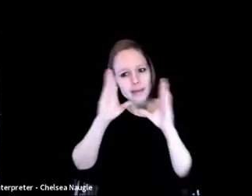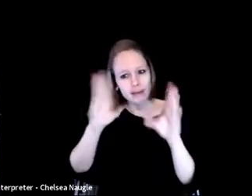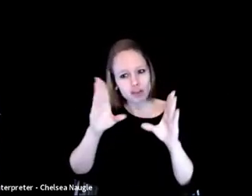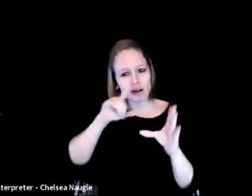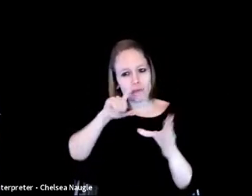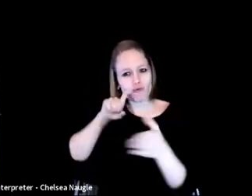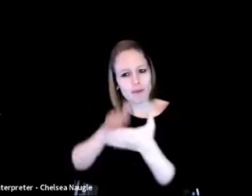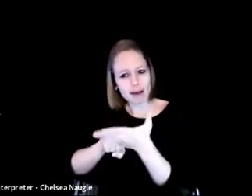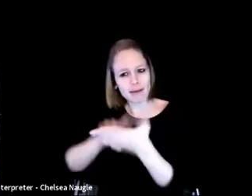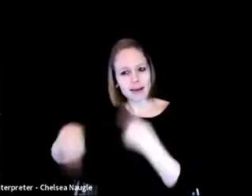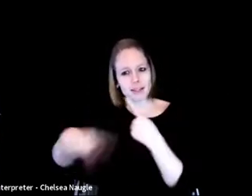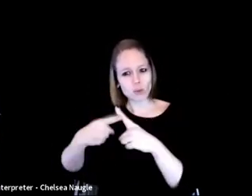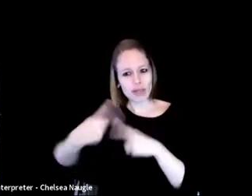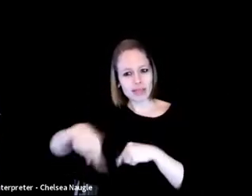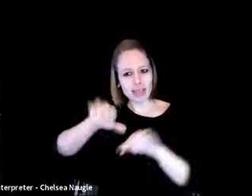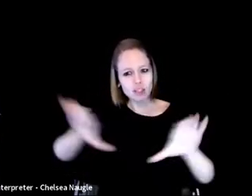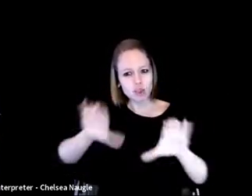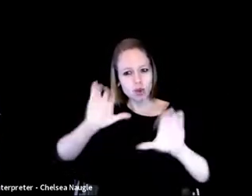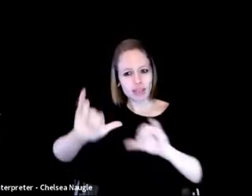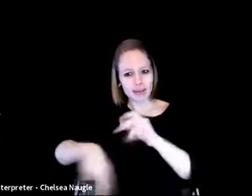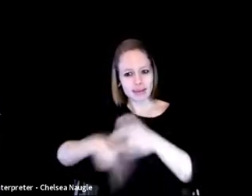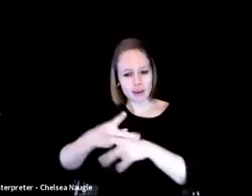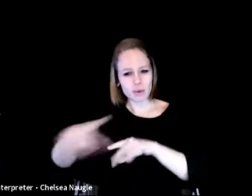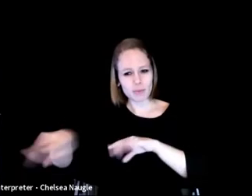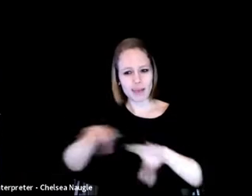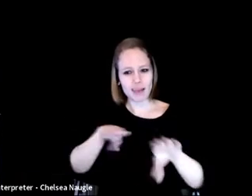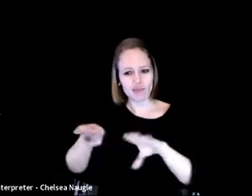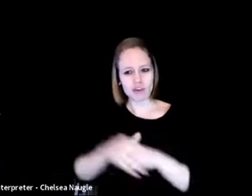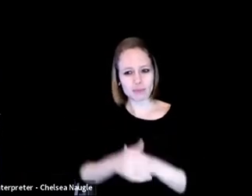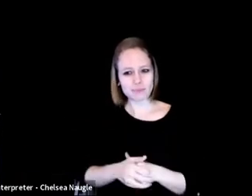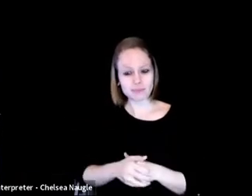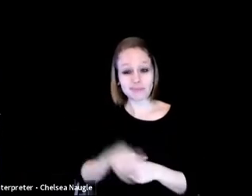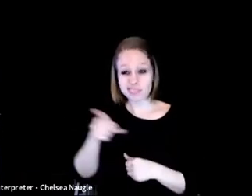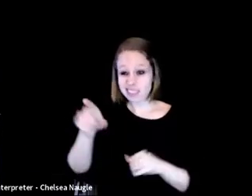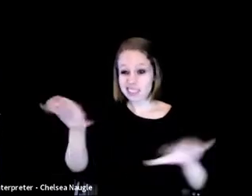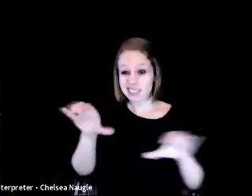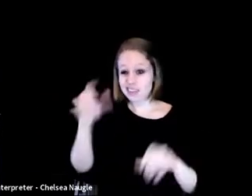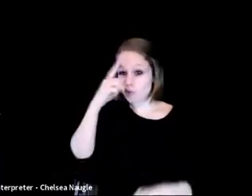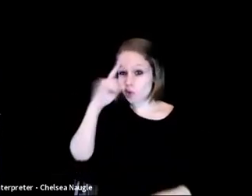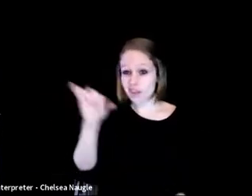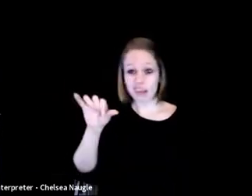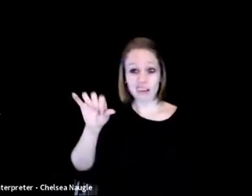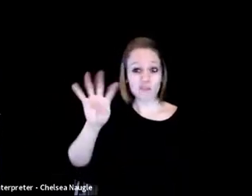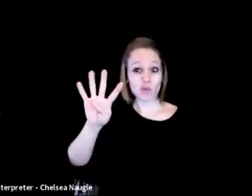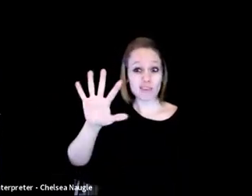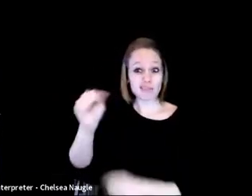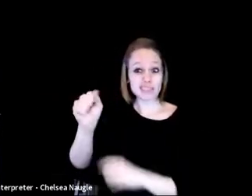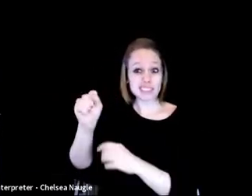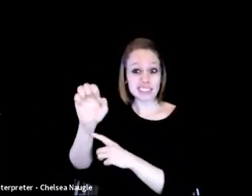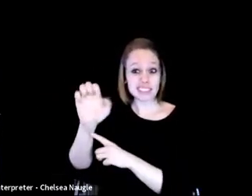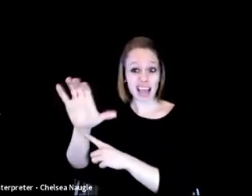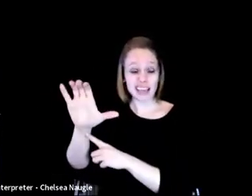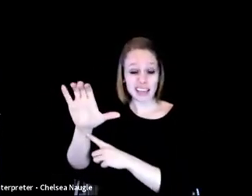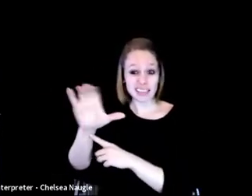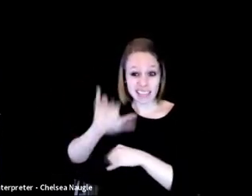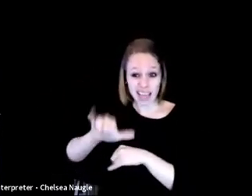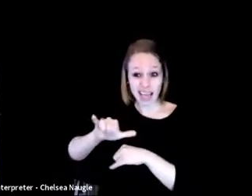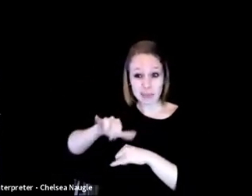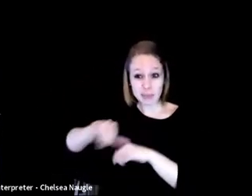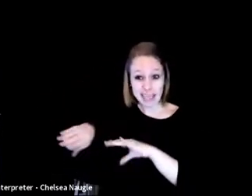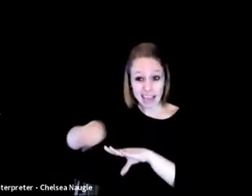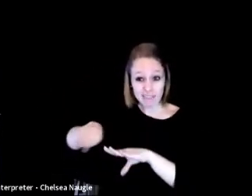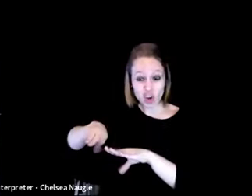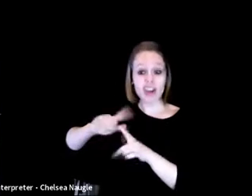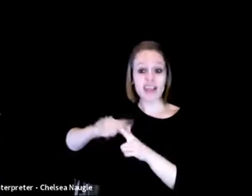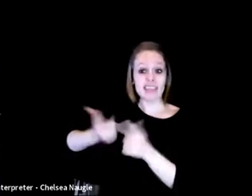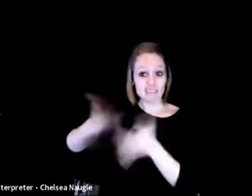those kinds of behaviors. And she did that. She did it for like 45 seconds, and then she was ready to go on. And then she had a great time at the